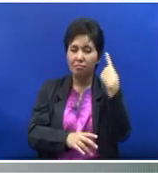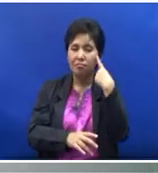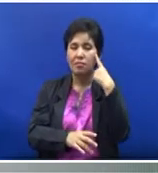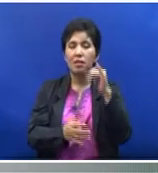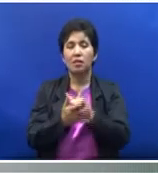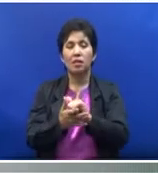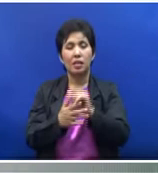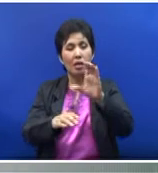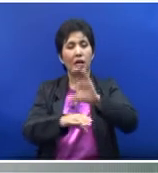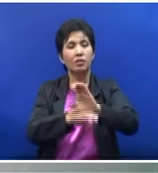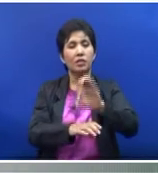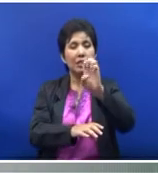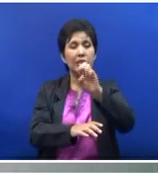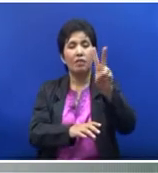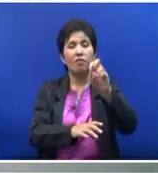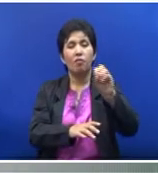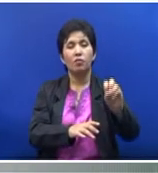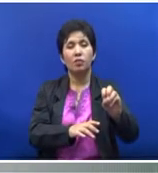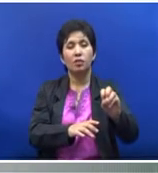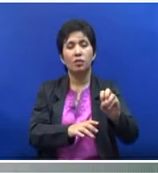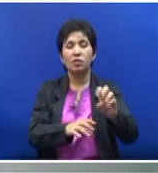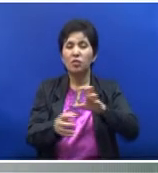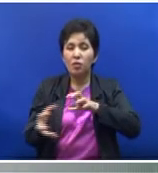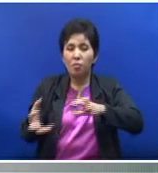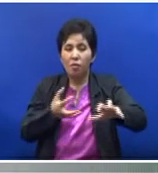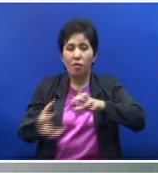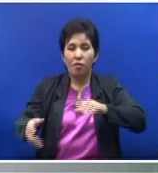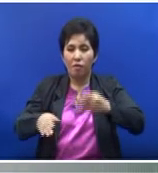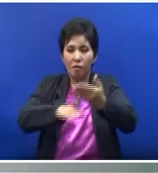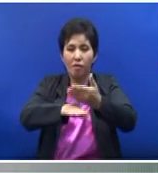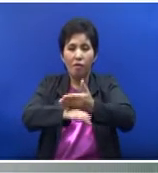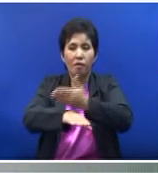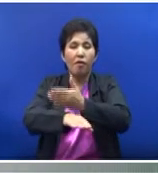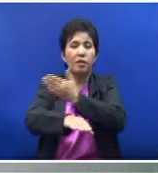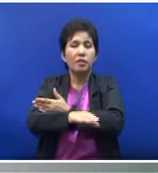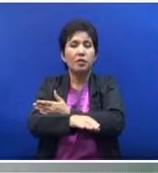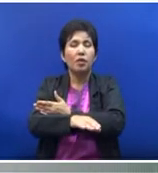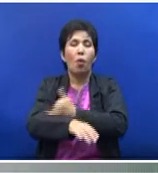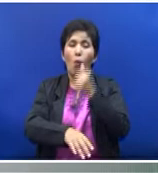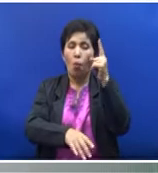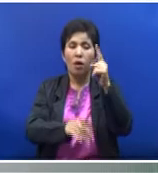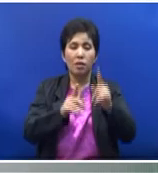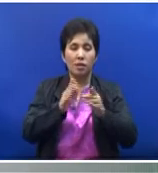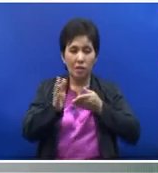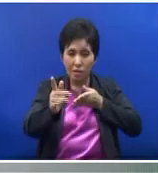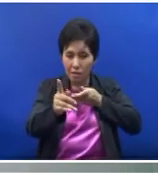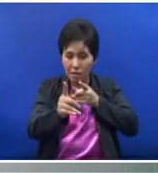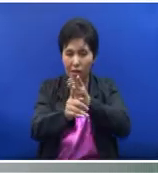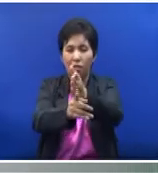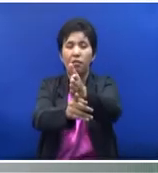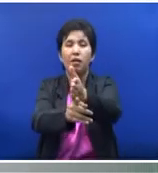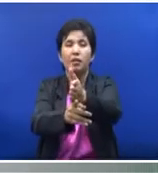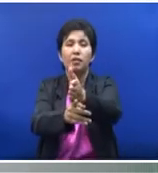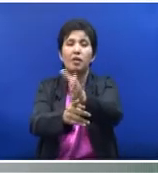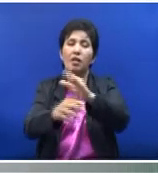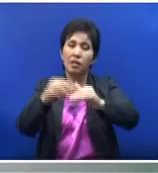cultural evolution is progressing in a linear fashion. Okay, meaning that it is one directional and will always